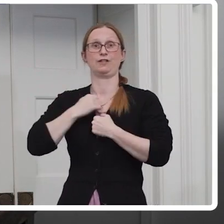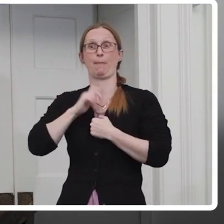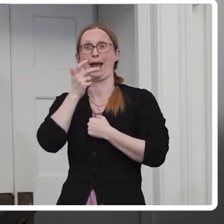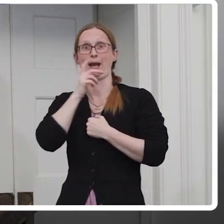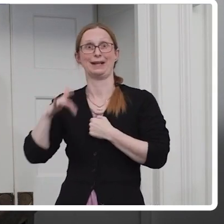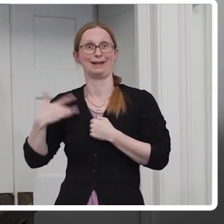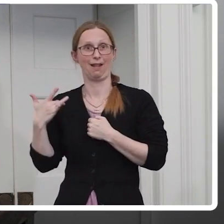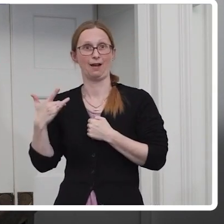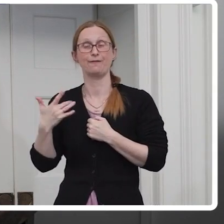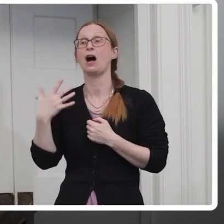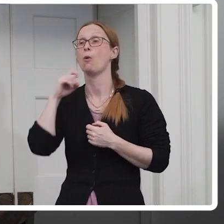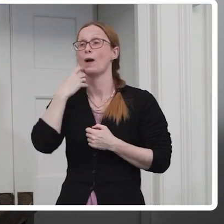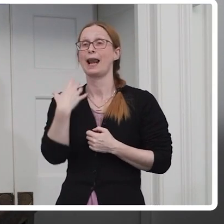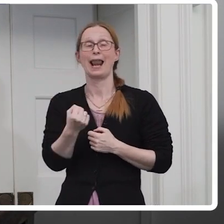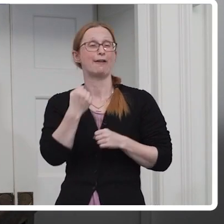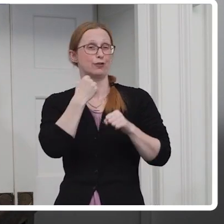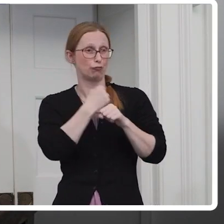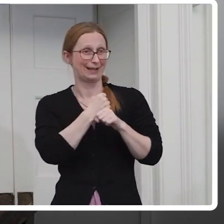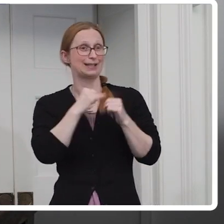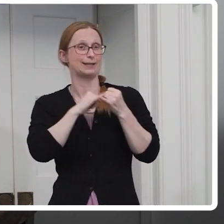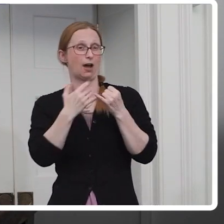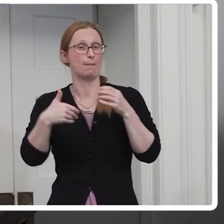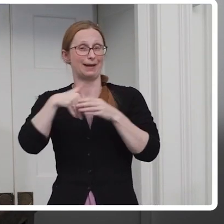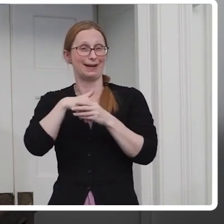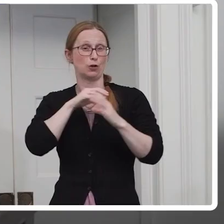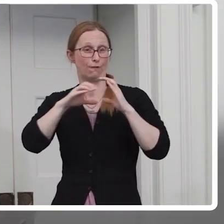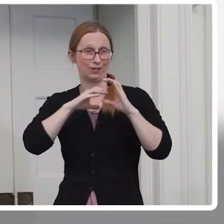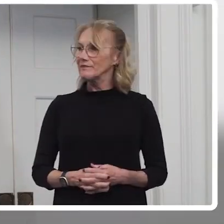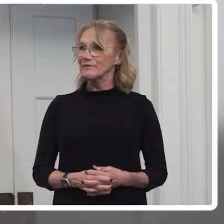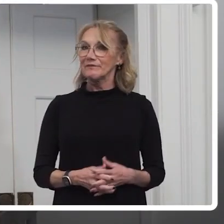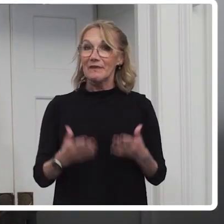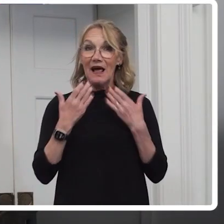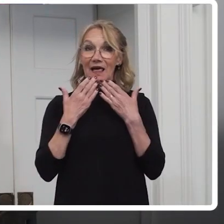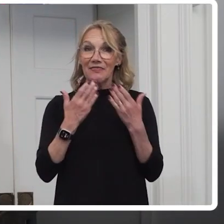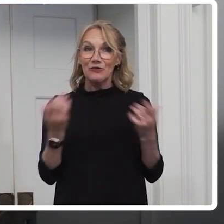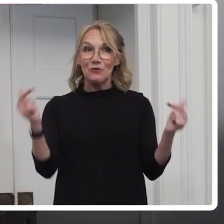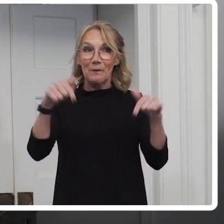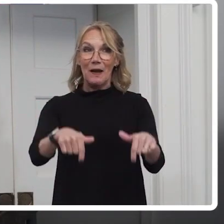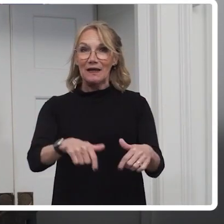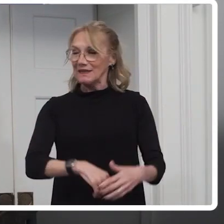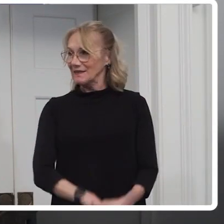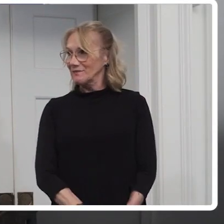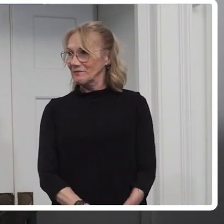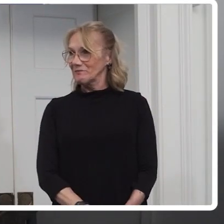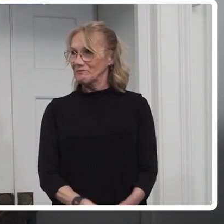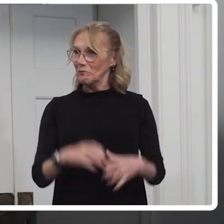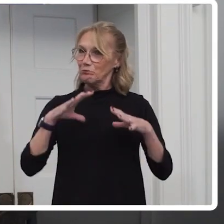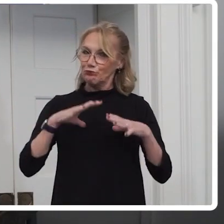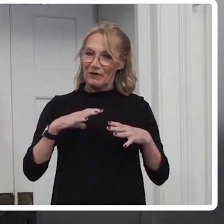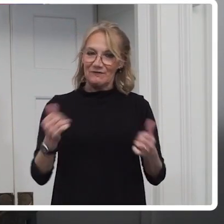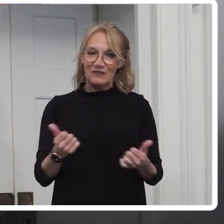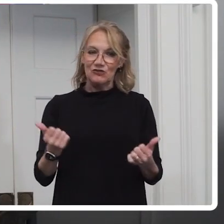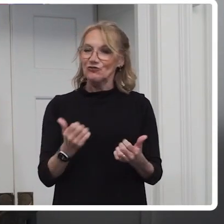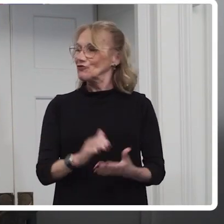for My Animated Life, and we'll bring Grace and Simon into the conversation. Thank you everyone for coming back from